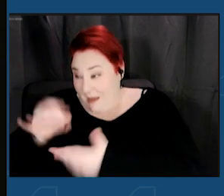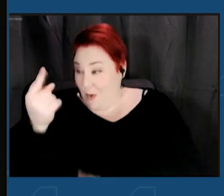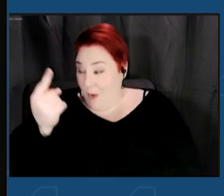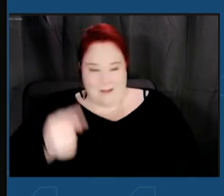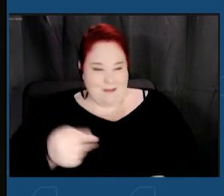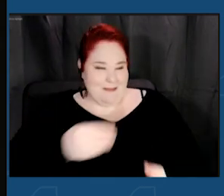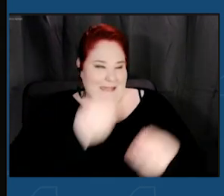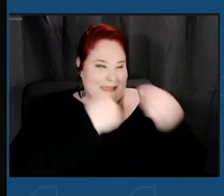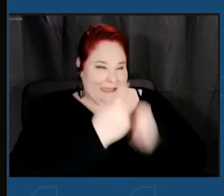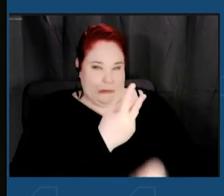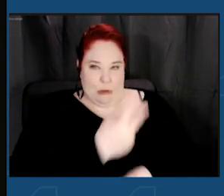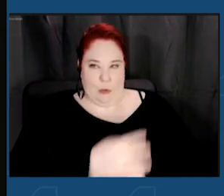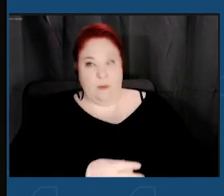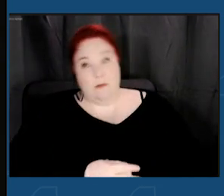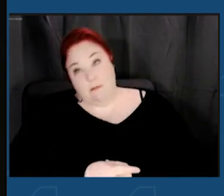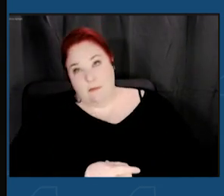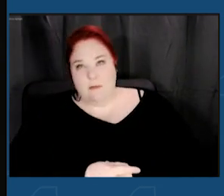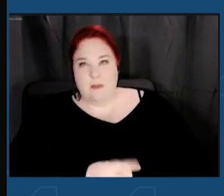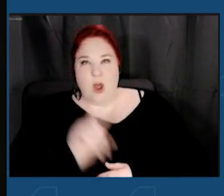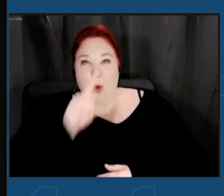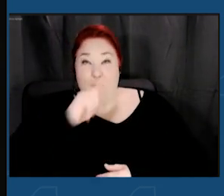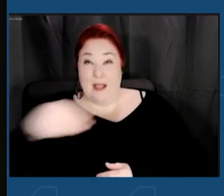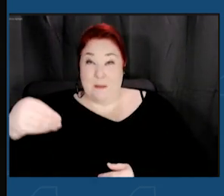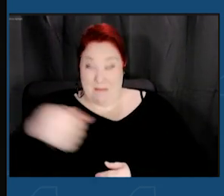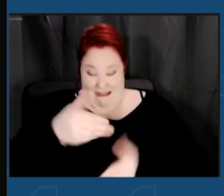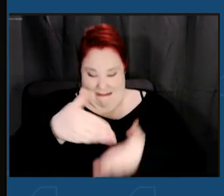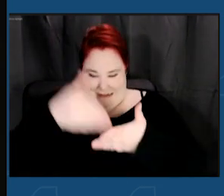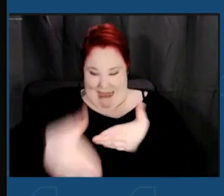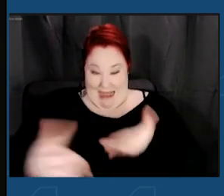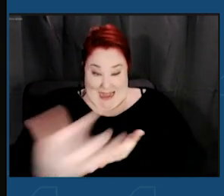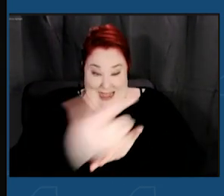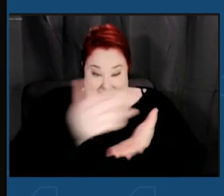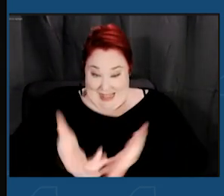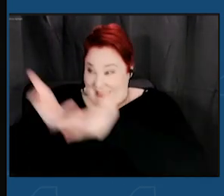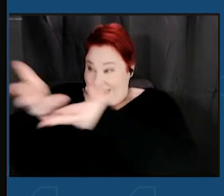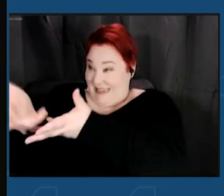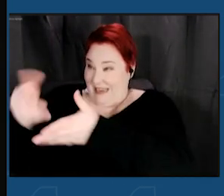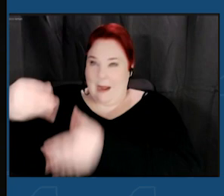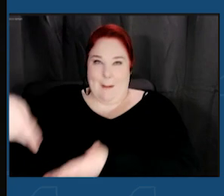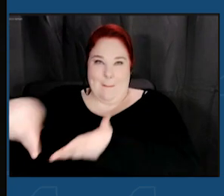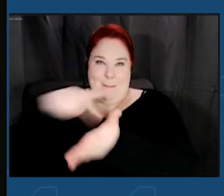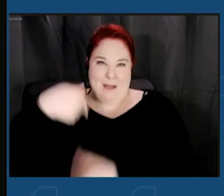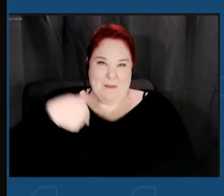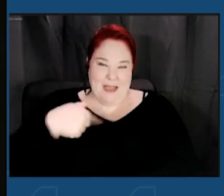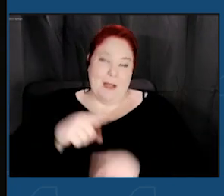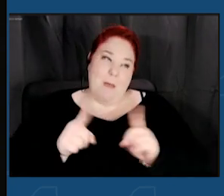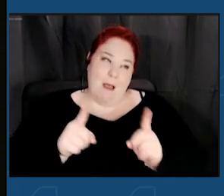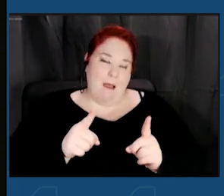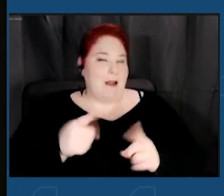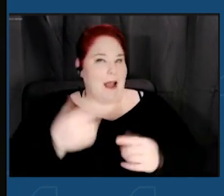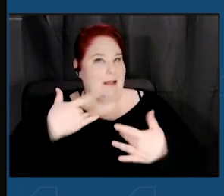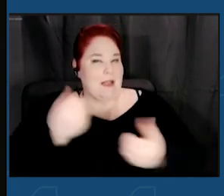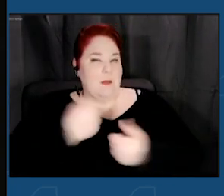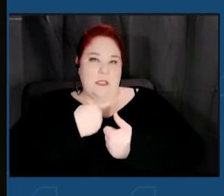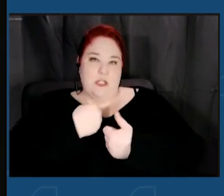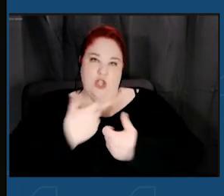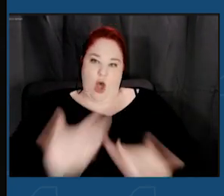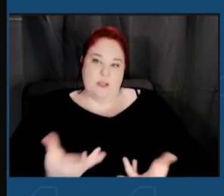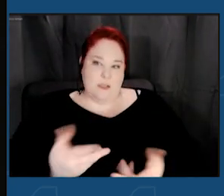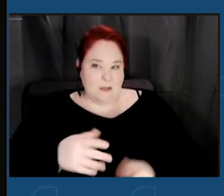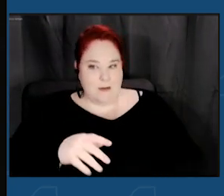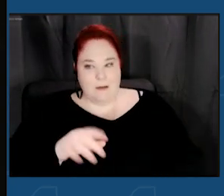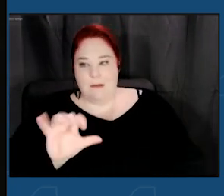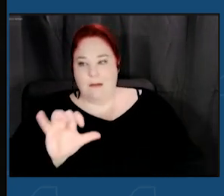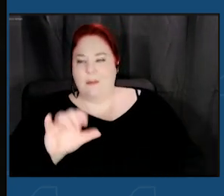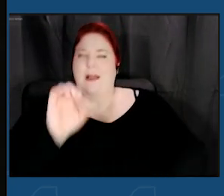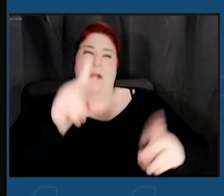paid by what you produced at the end of the day. At the end of the day, I was exhausted. And I said, all right, give me a room full of crying babies. It's